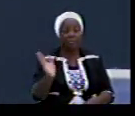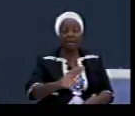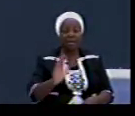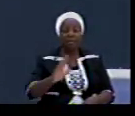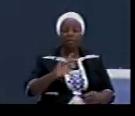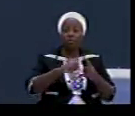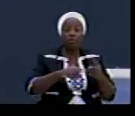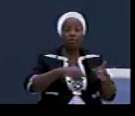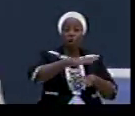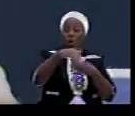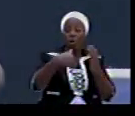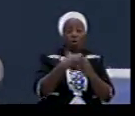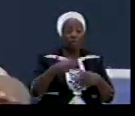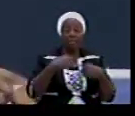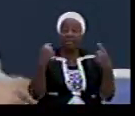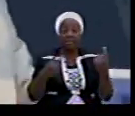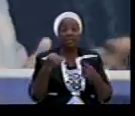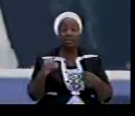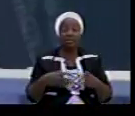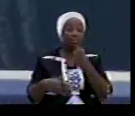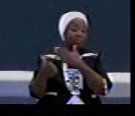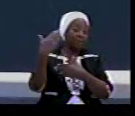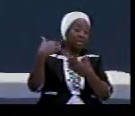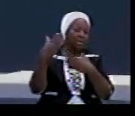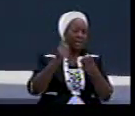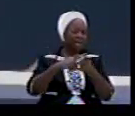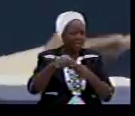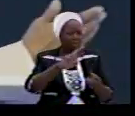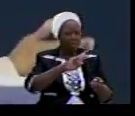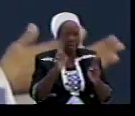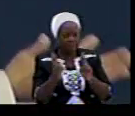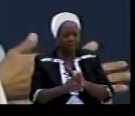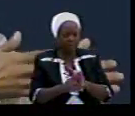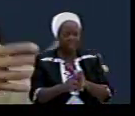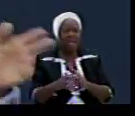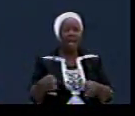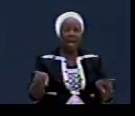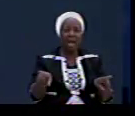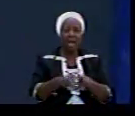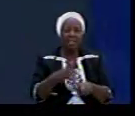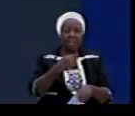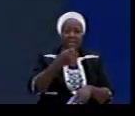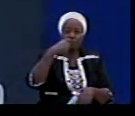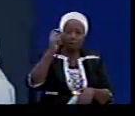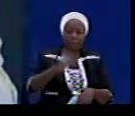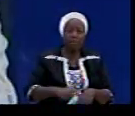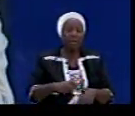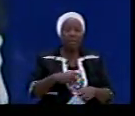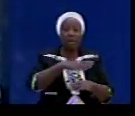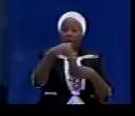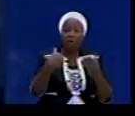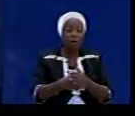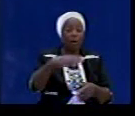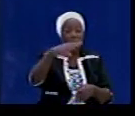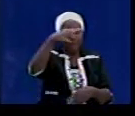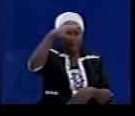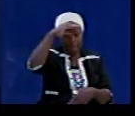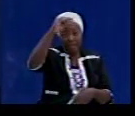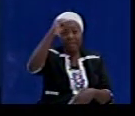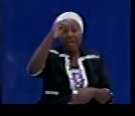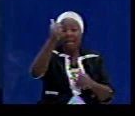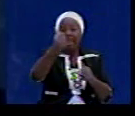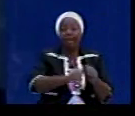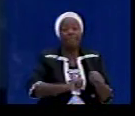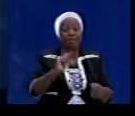the sins of the past, and you repent as he has commanded all men